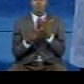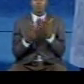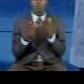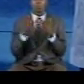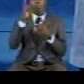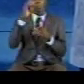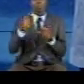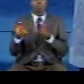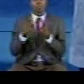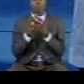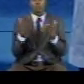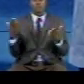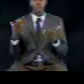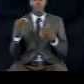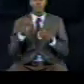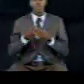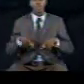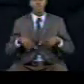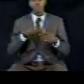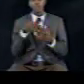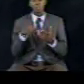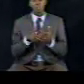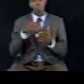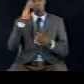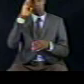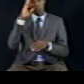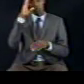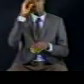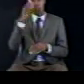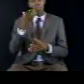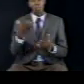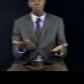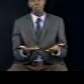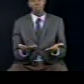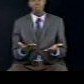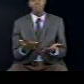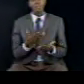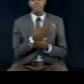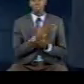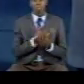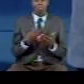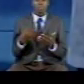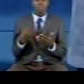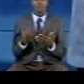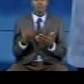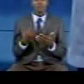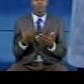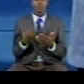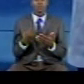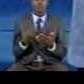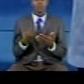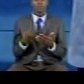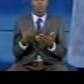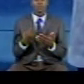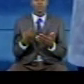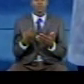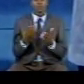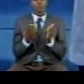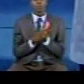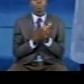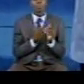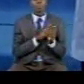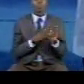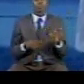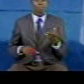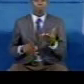the child standing by me, and I believe that he can be able to share his own testimony. Praise the Lord.